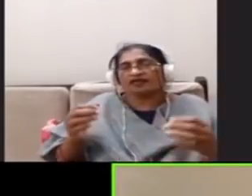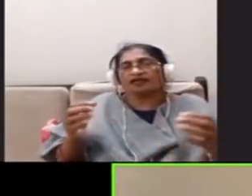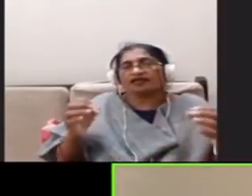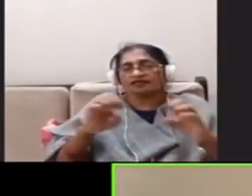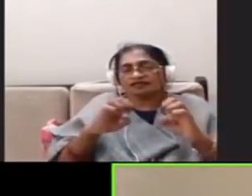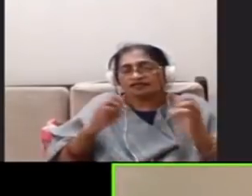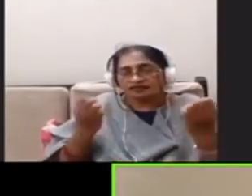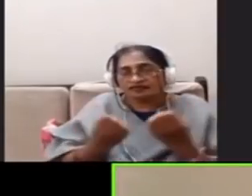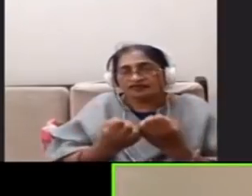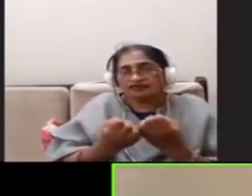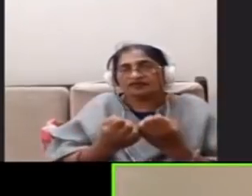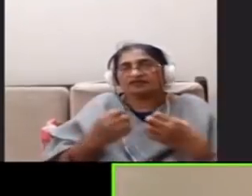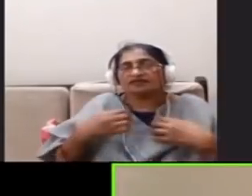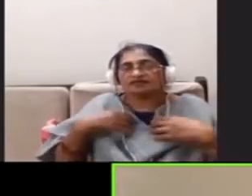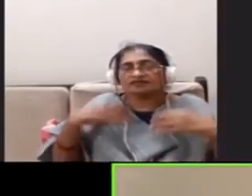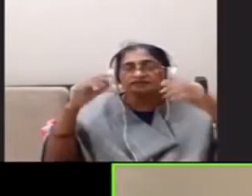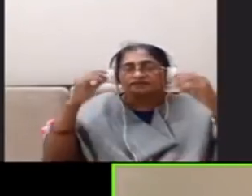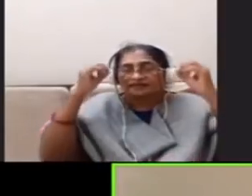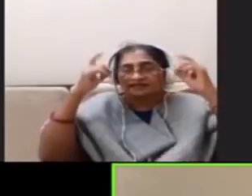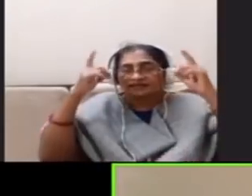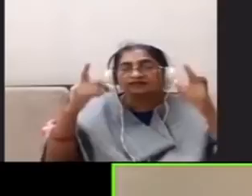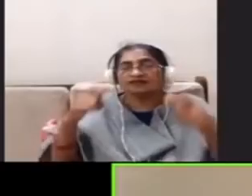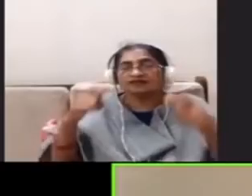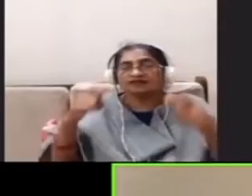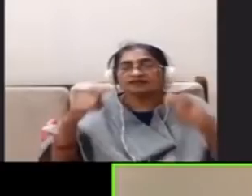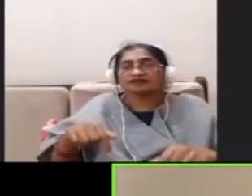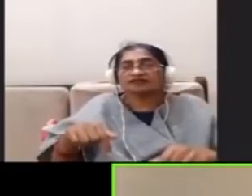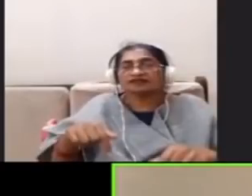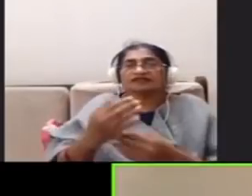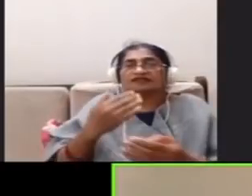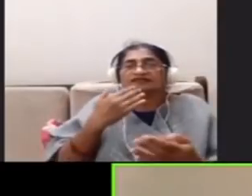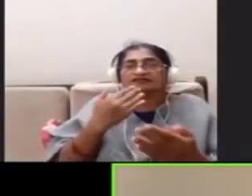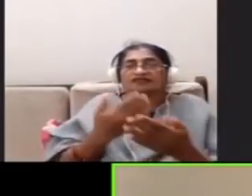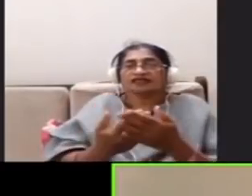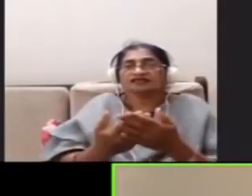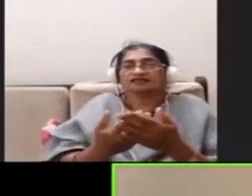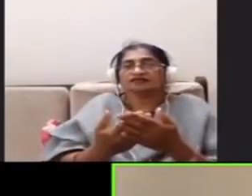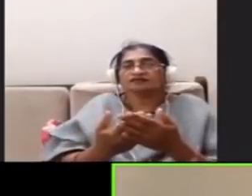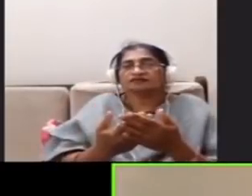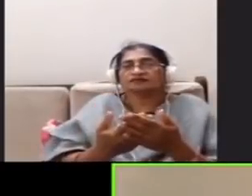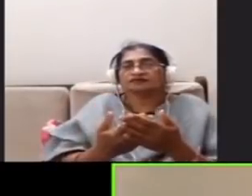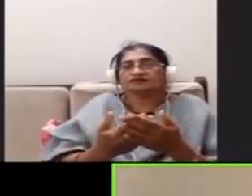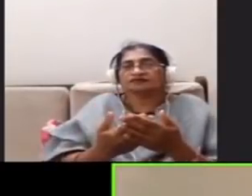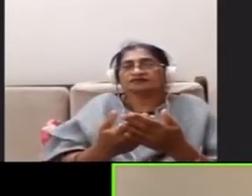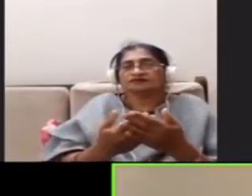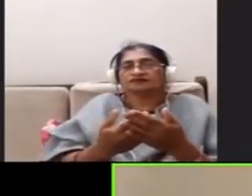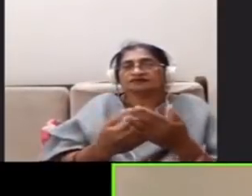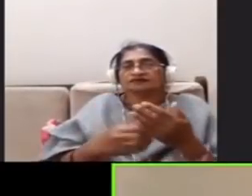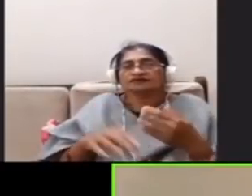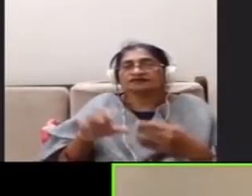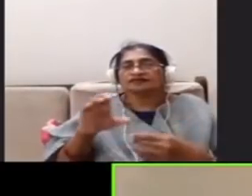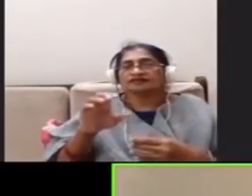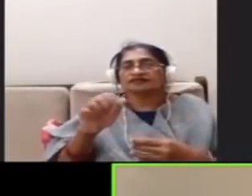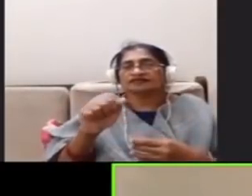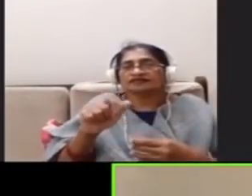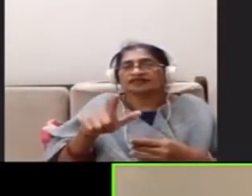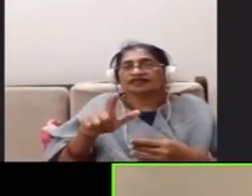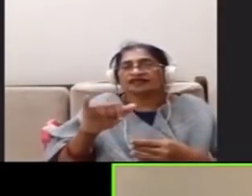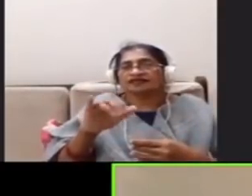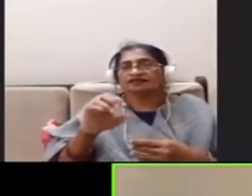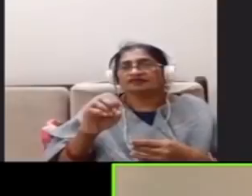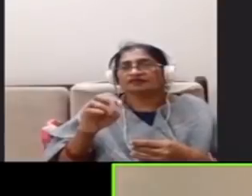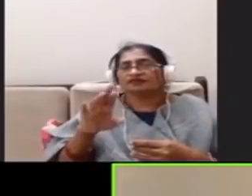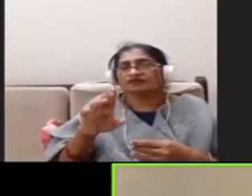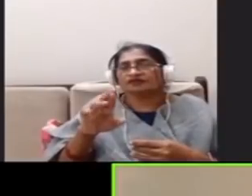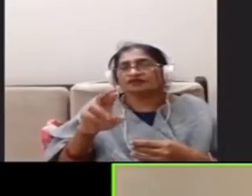it's been an inspiration to be here with you this morning. And thank you so much. Since we're on California time here, Ranjini, and